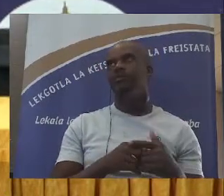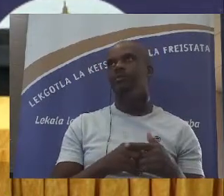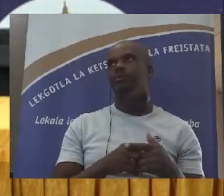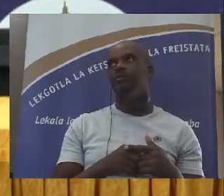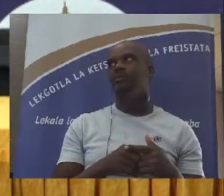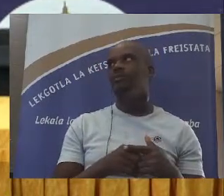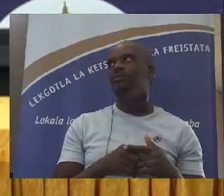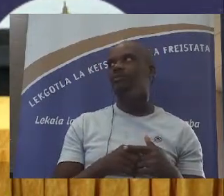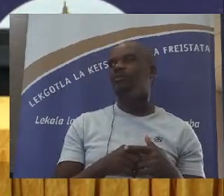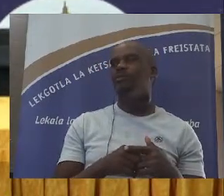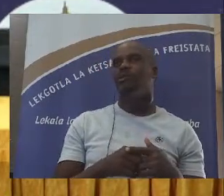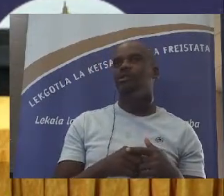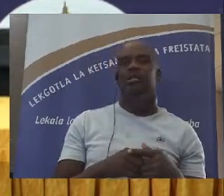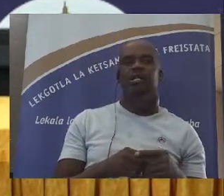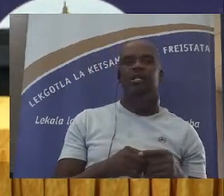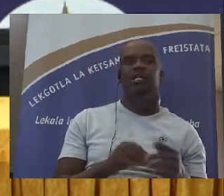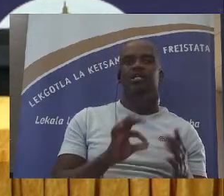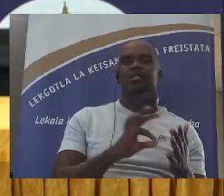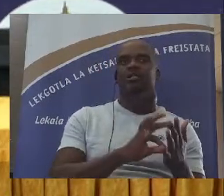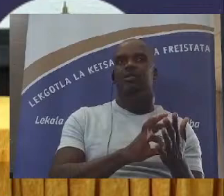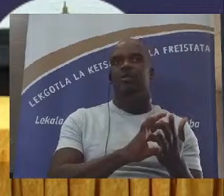Removal of the red tapes.